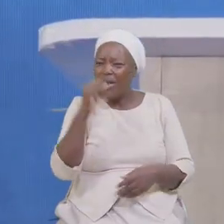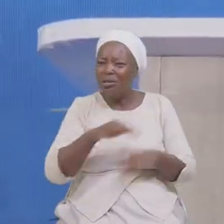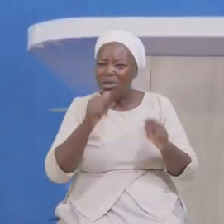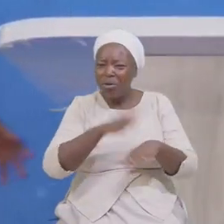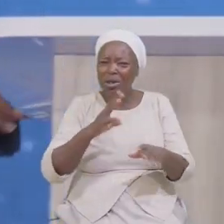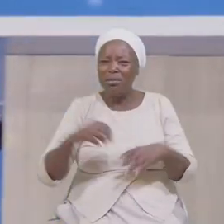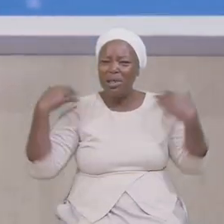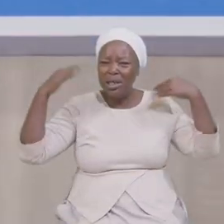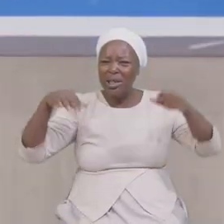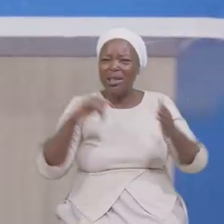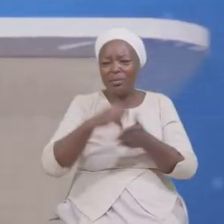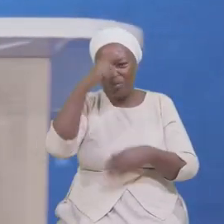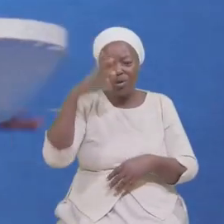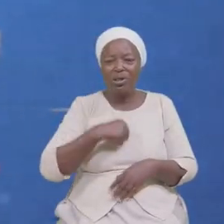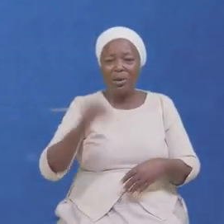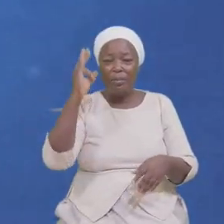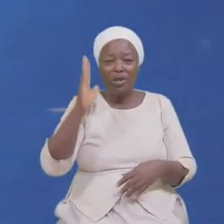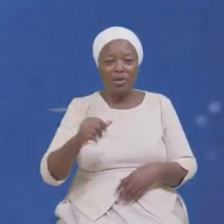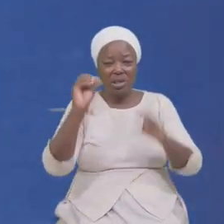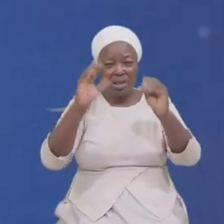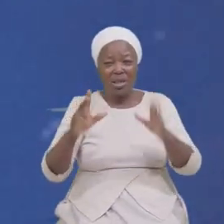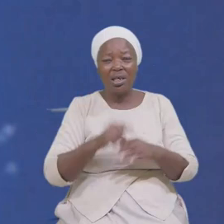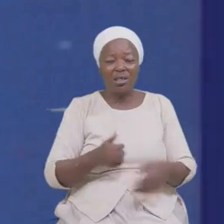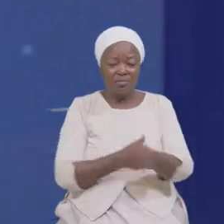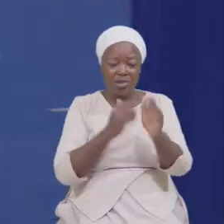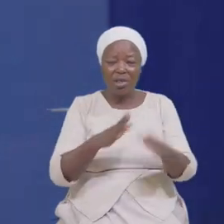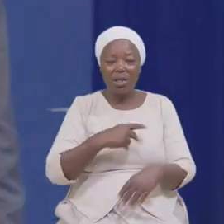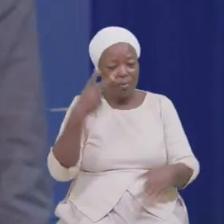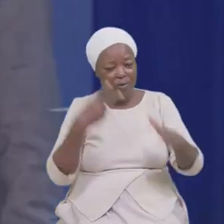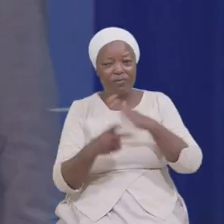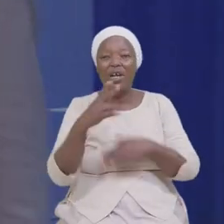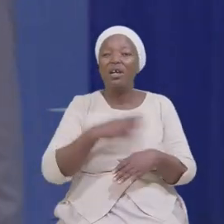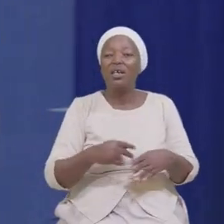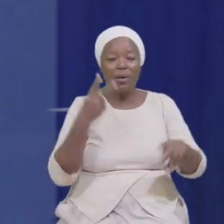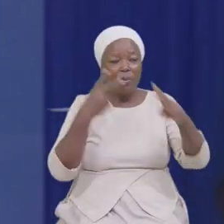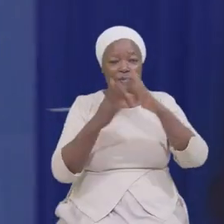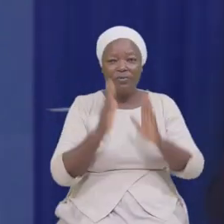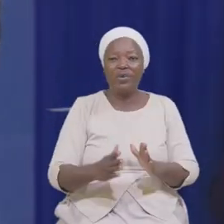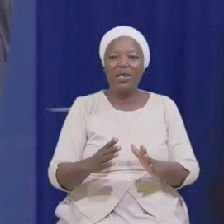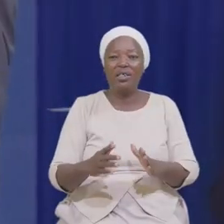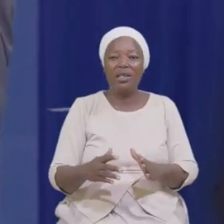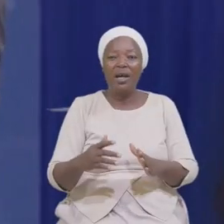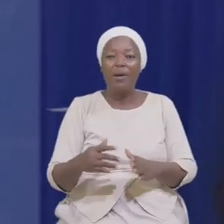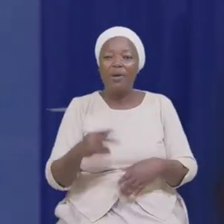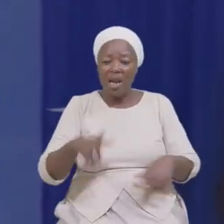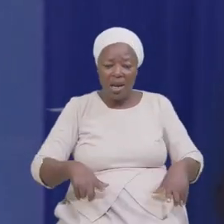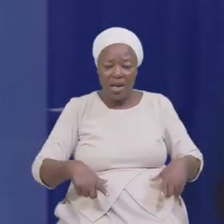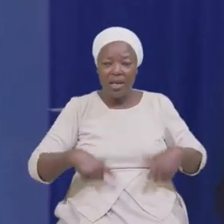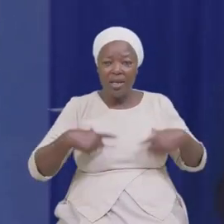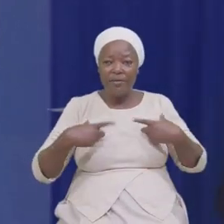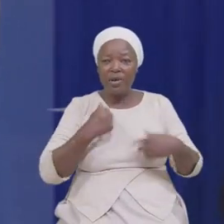the teacher, the evangelist, the apostle, the prophet should live a life like a